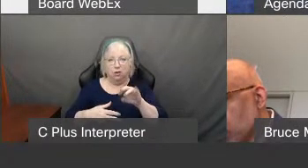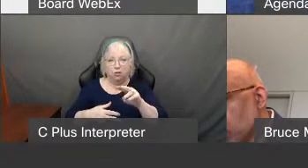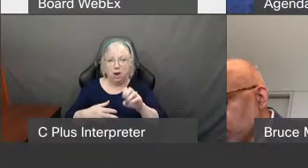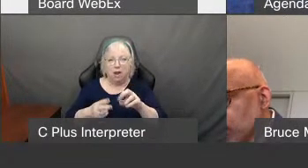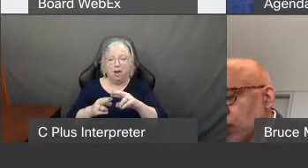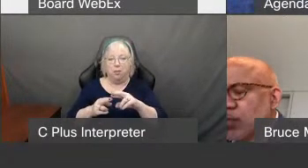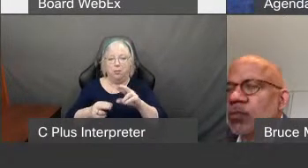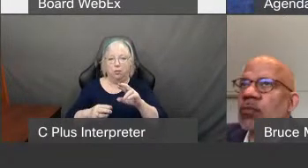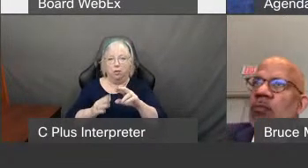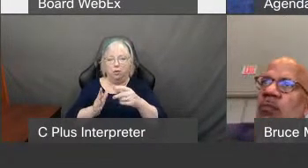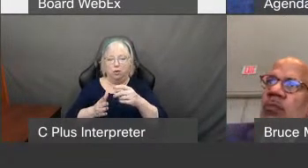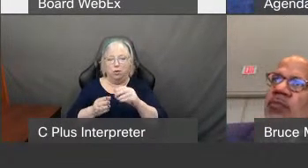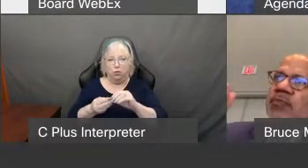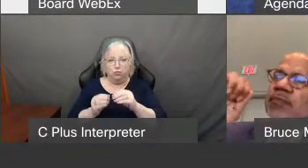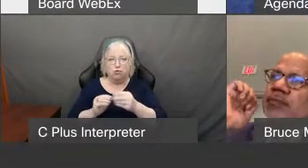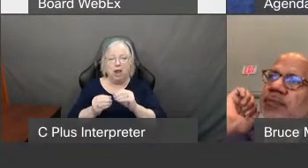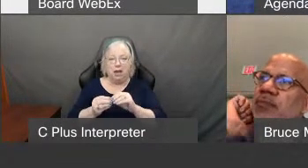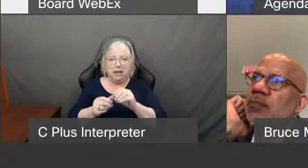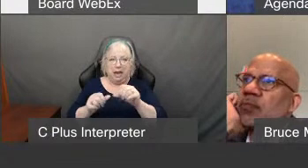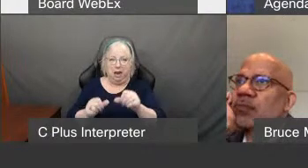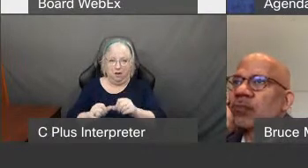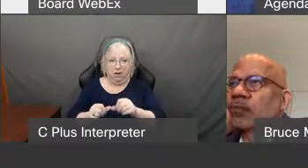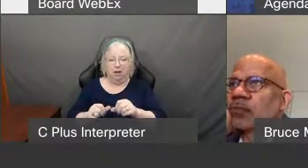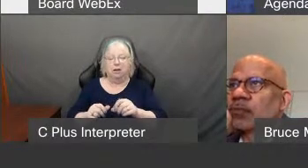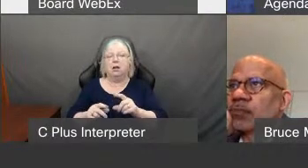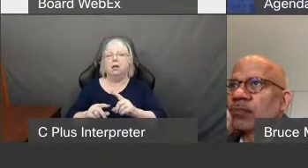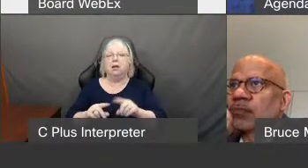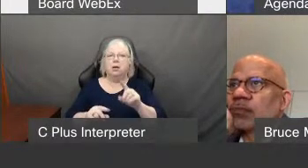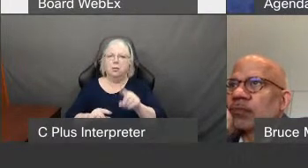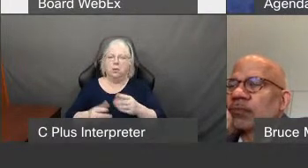area. But one of the things that